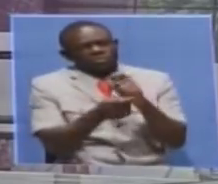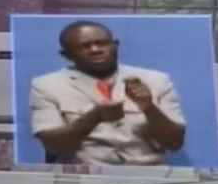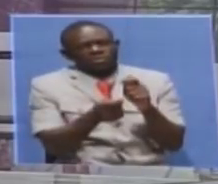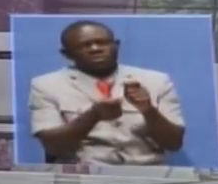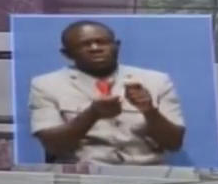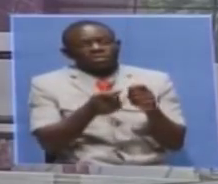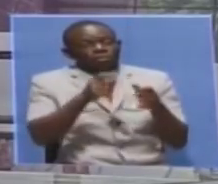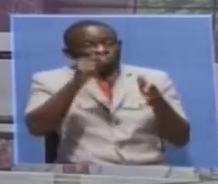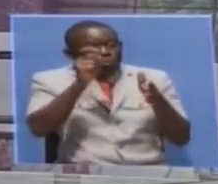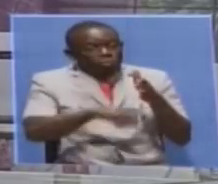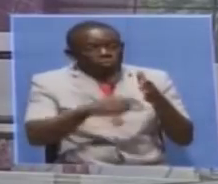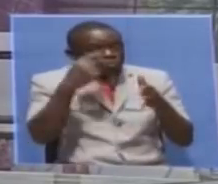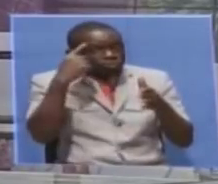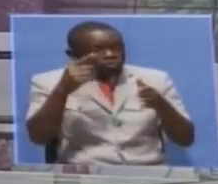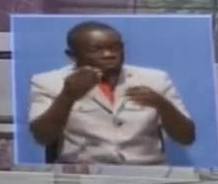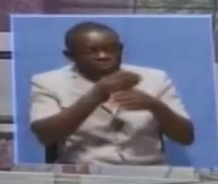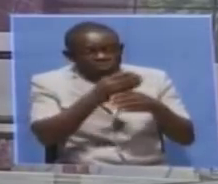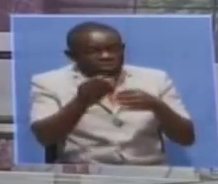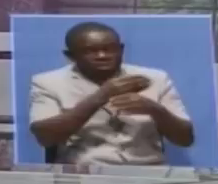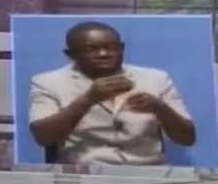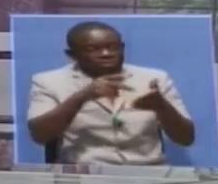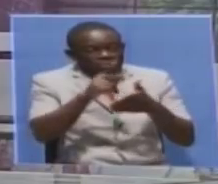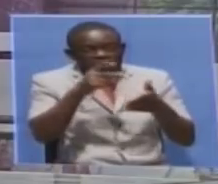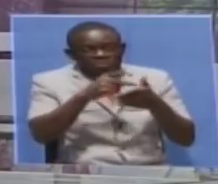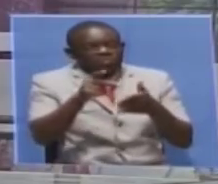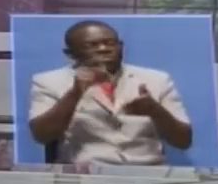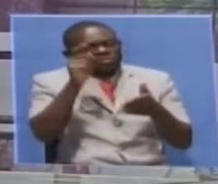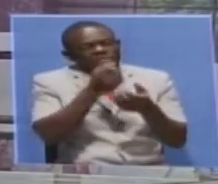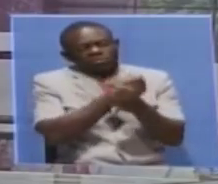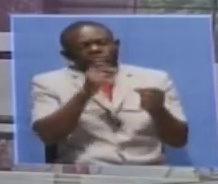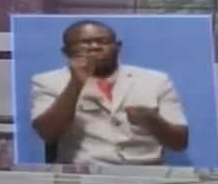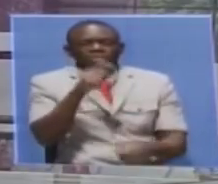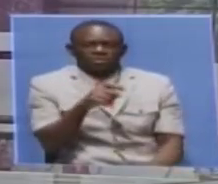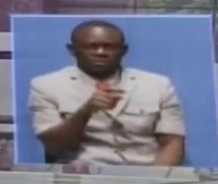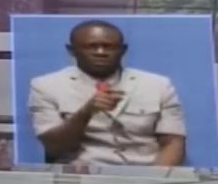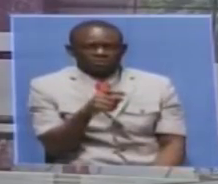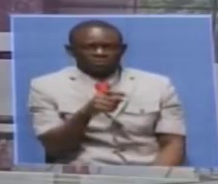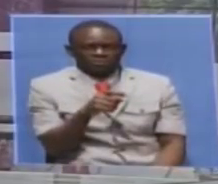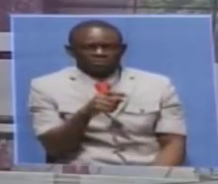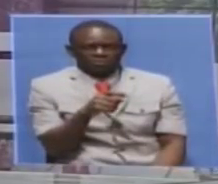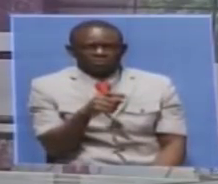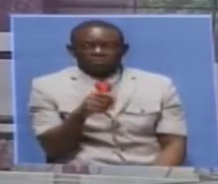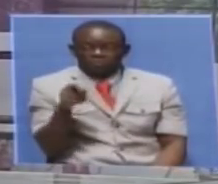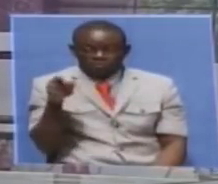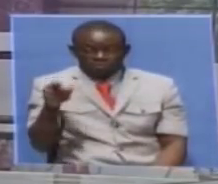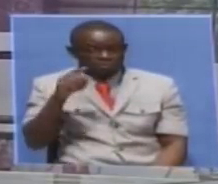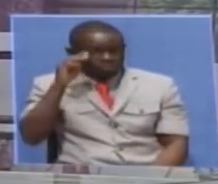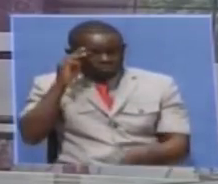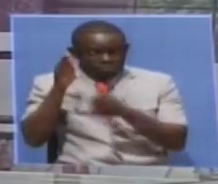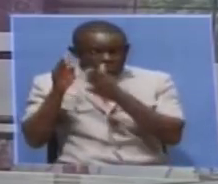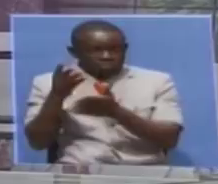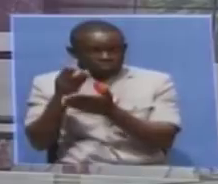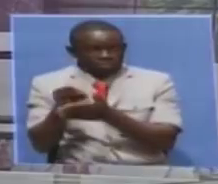transaction cost associated with payment formalities. And Mrs. Monakatwe congratulated ZRA